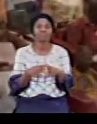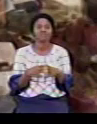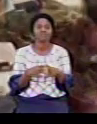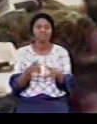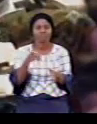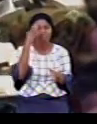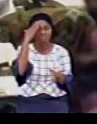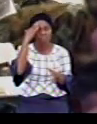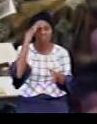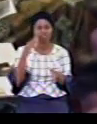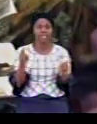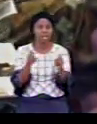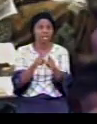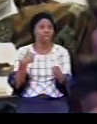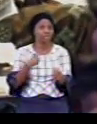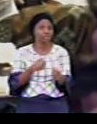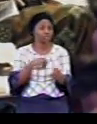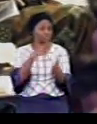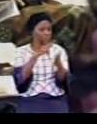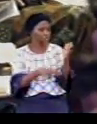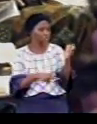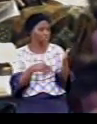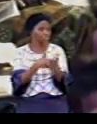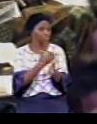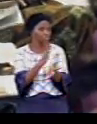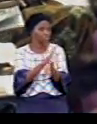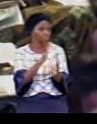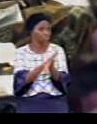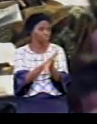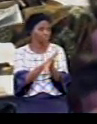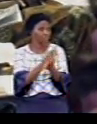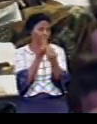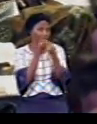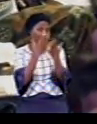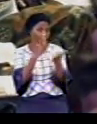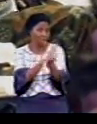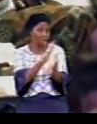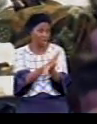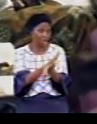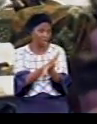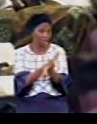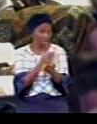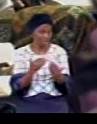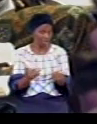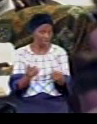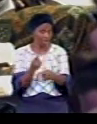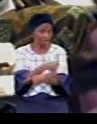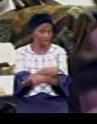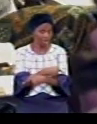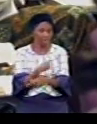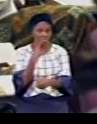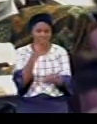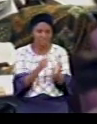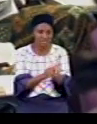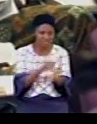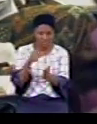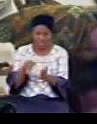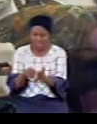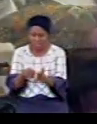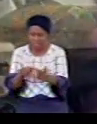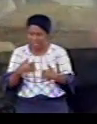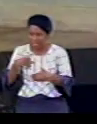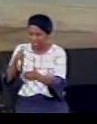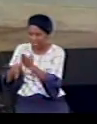You know, as you look at the newspapers nowadays, they say this one has